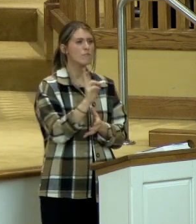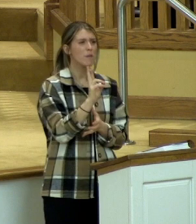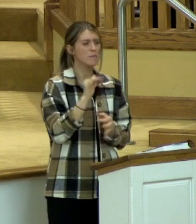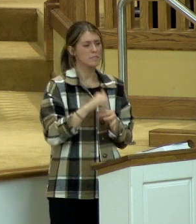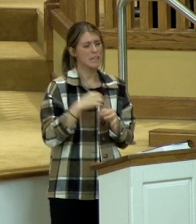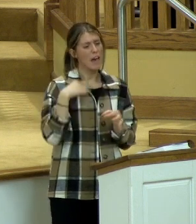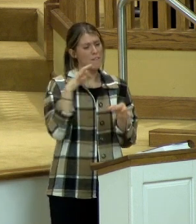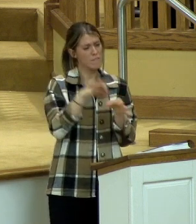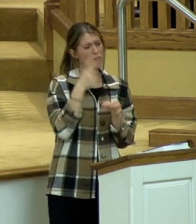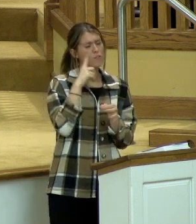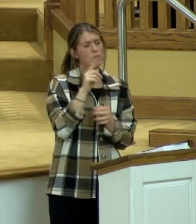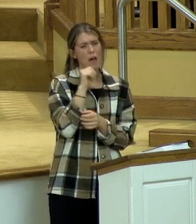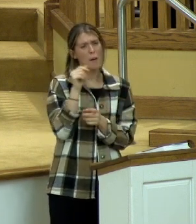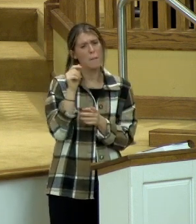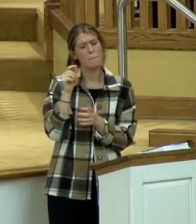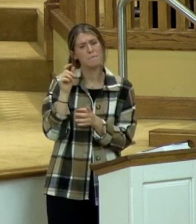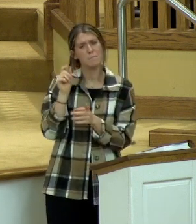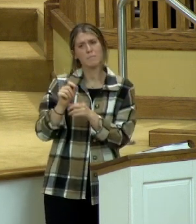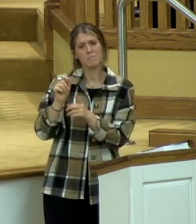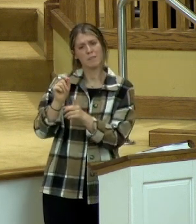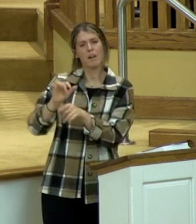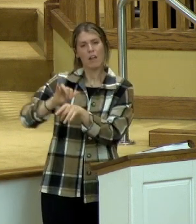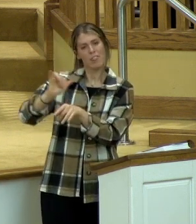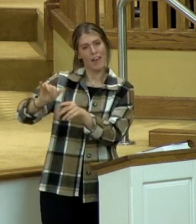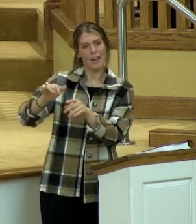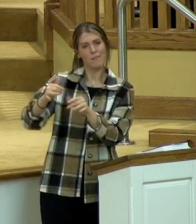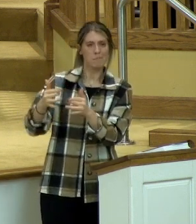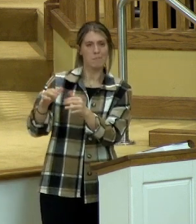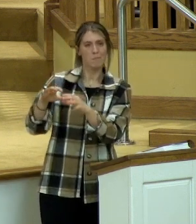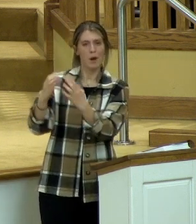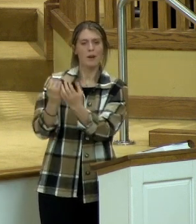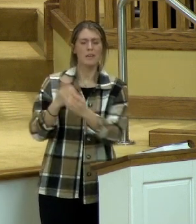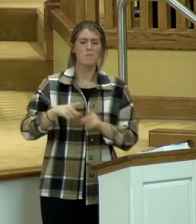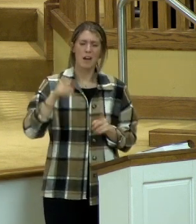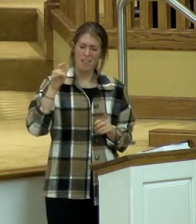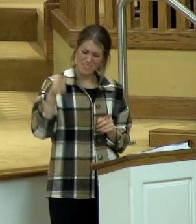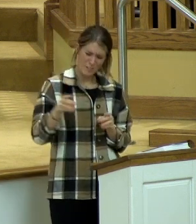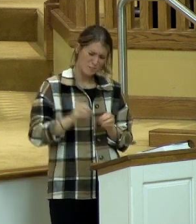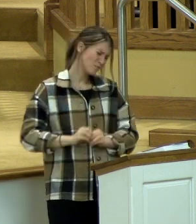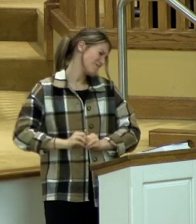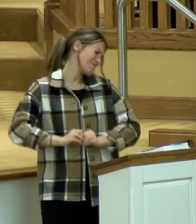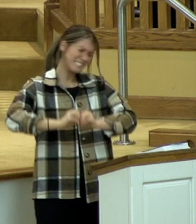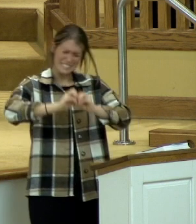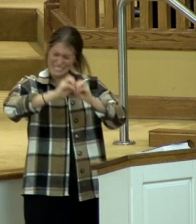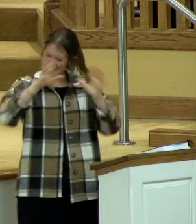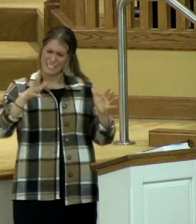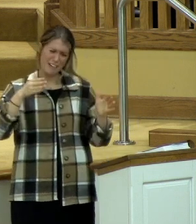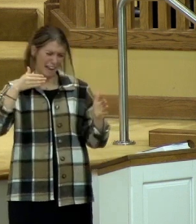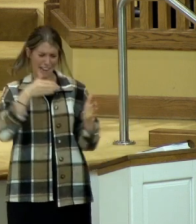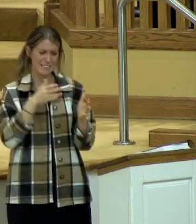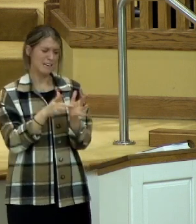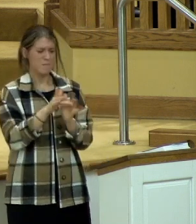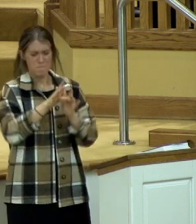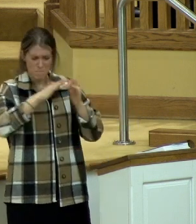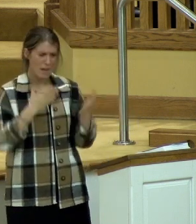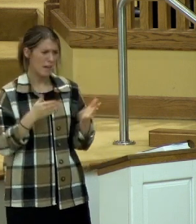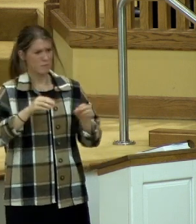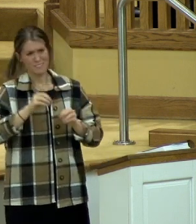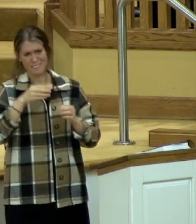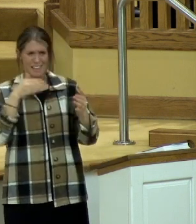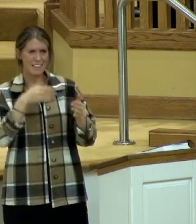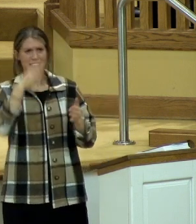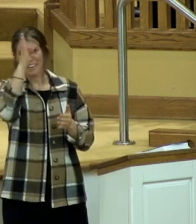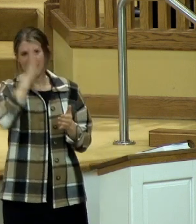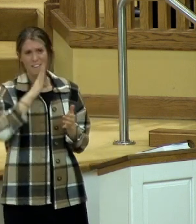vote for, so I'm not just picking on that party. But that party is so blatant now with their anti-Bible, anti-God